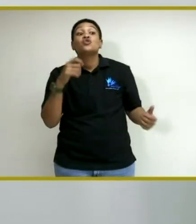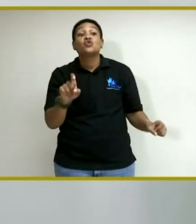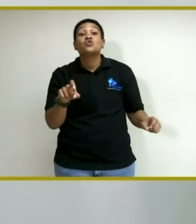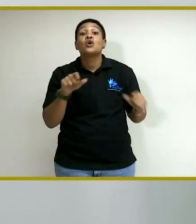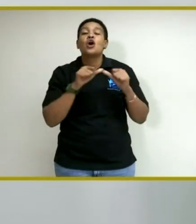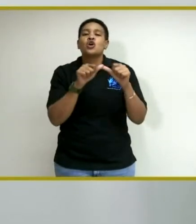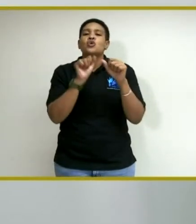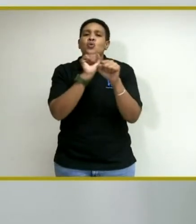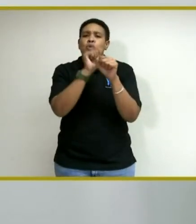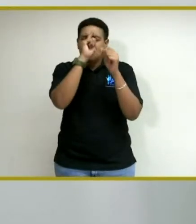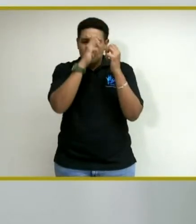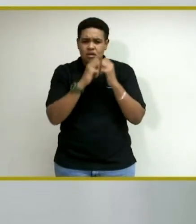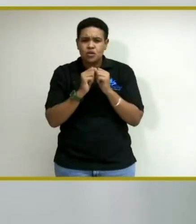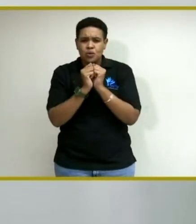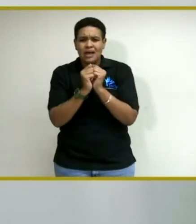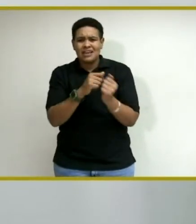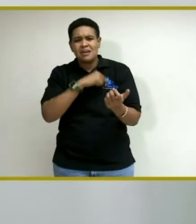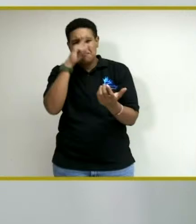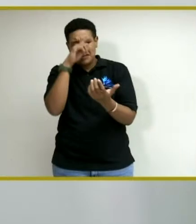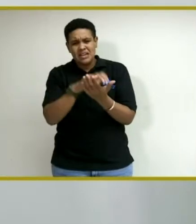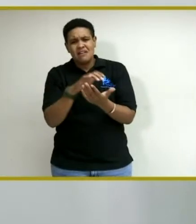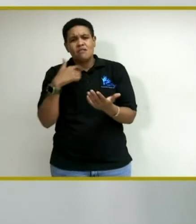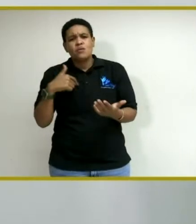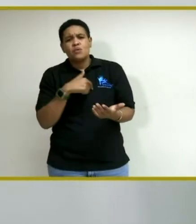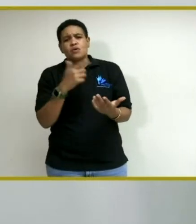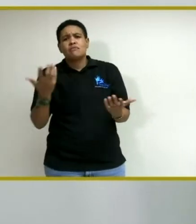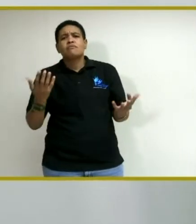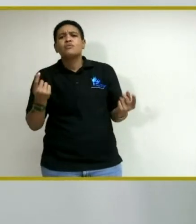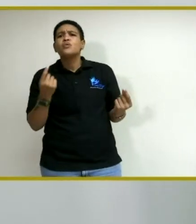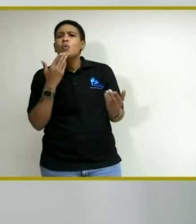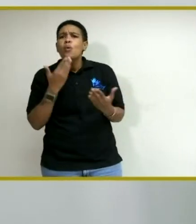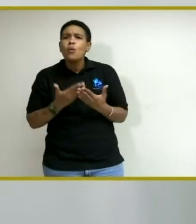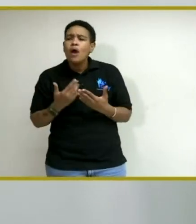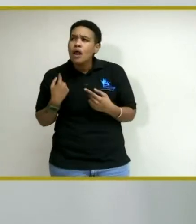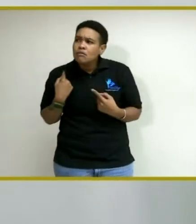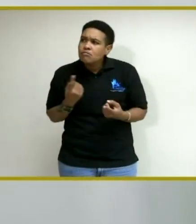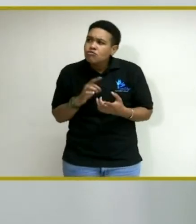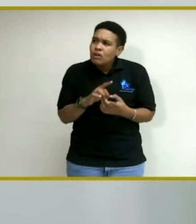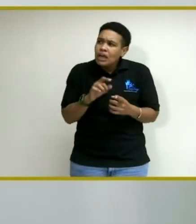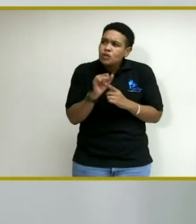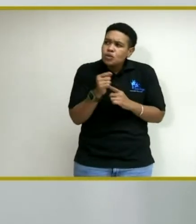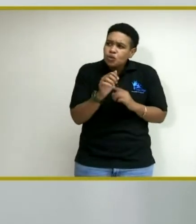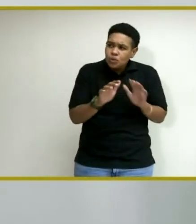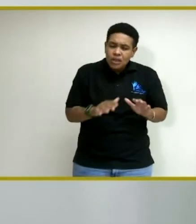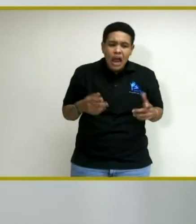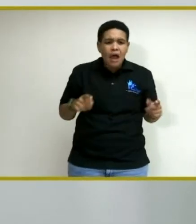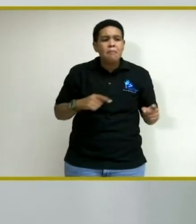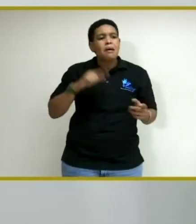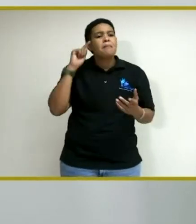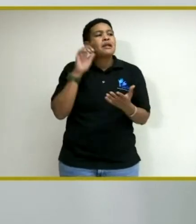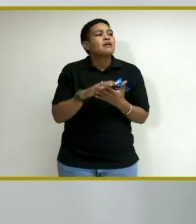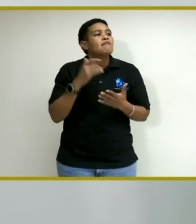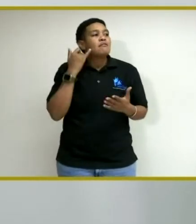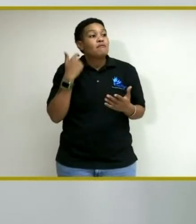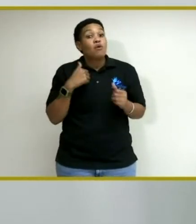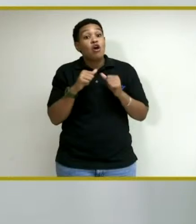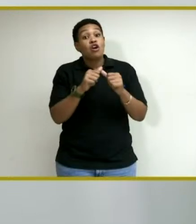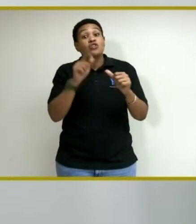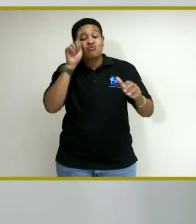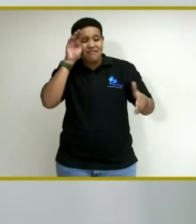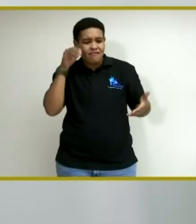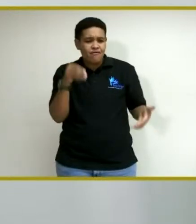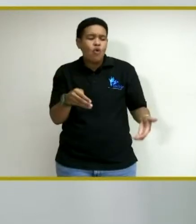work together. I believe we are doing well under the circumstances, and I believe if we continue to keep